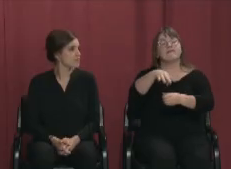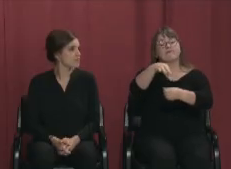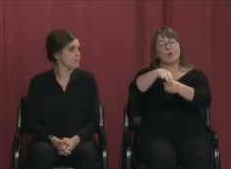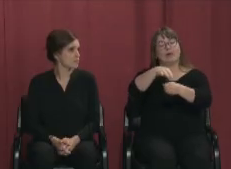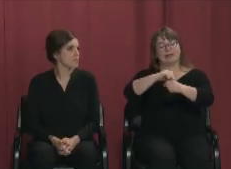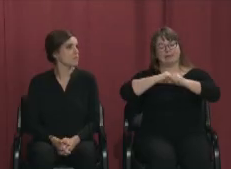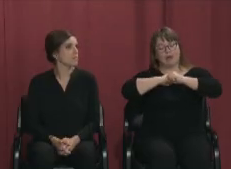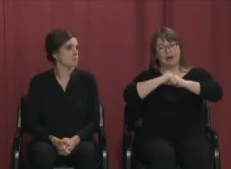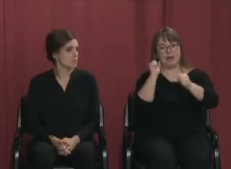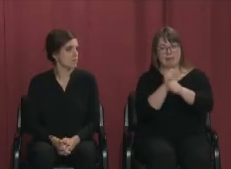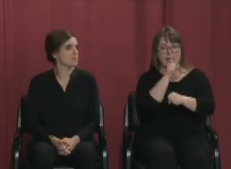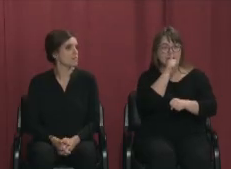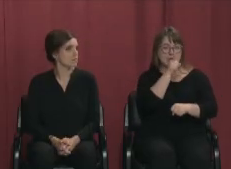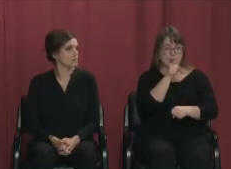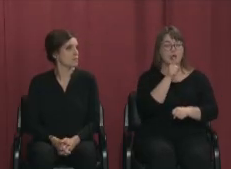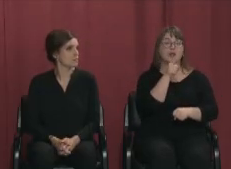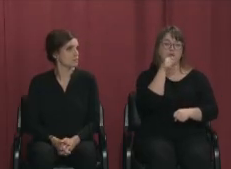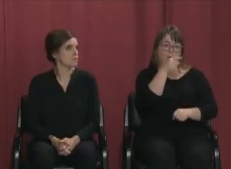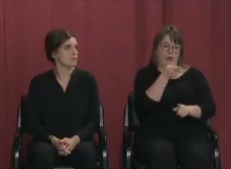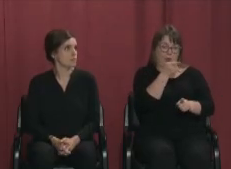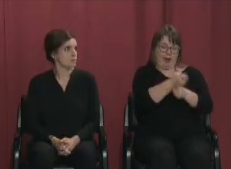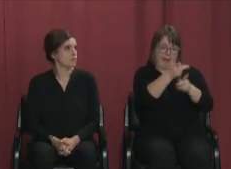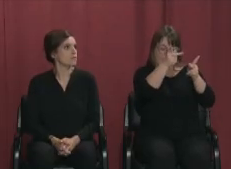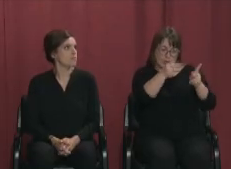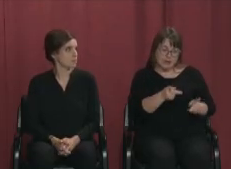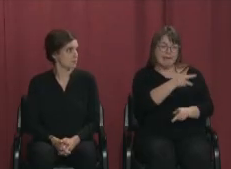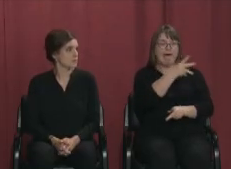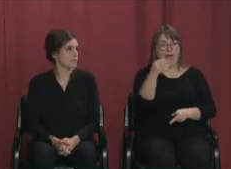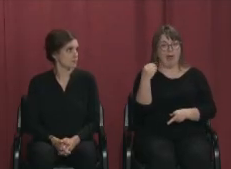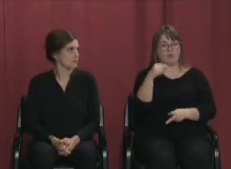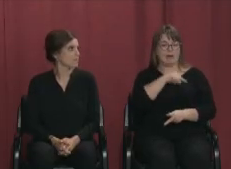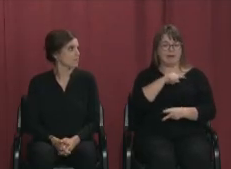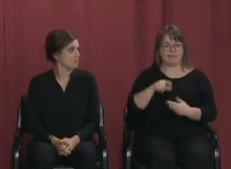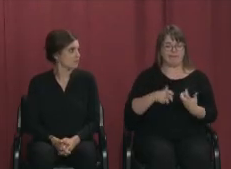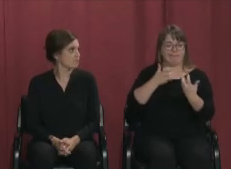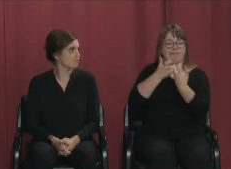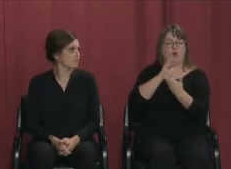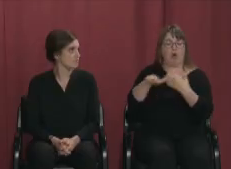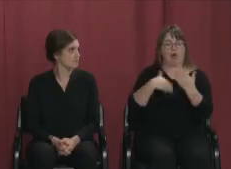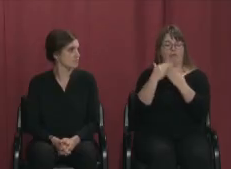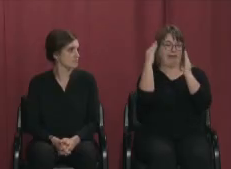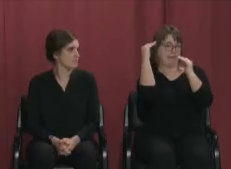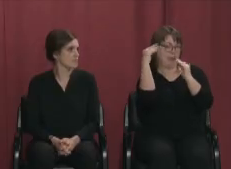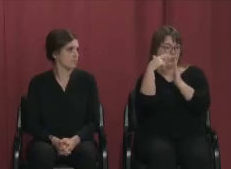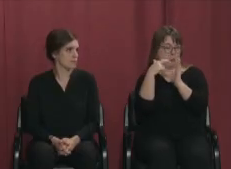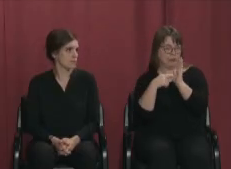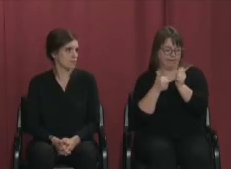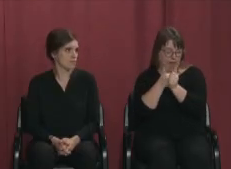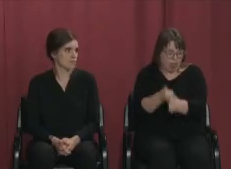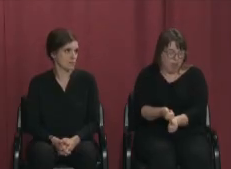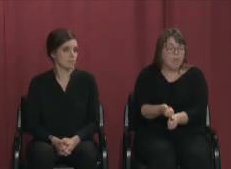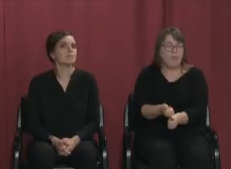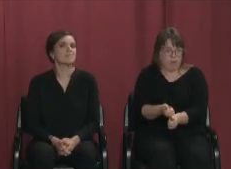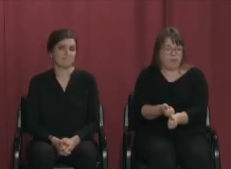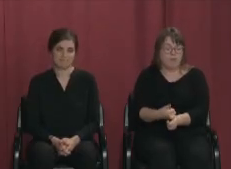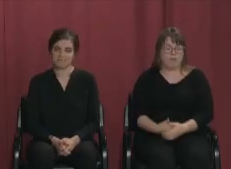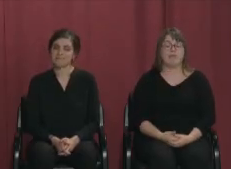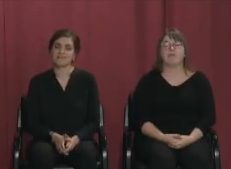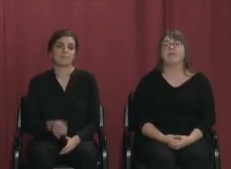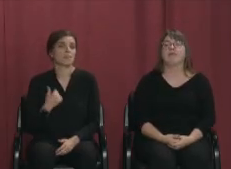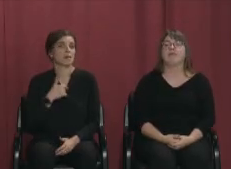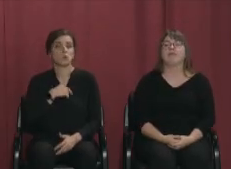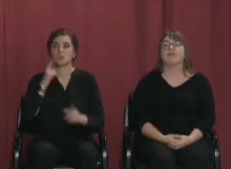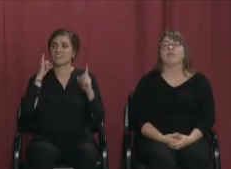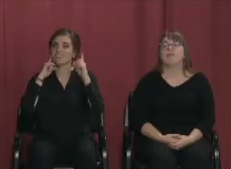are demonstrating that they've met the expectations. Yeah, and I'll tell you, we've had a great response from the public